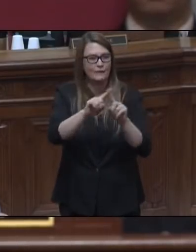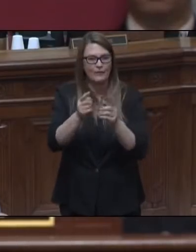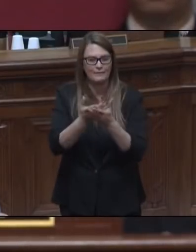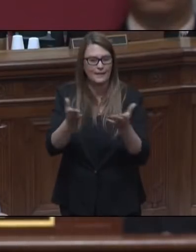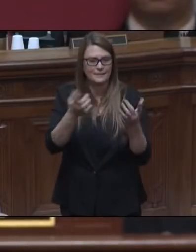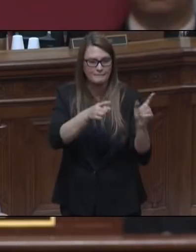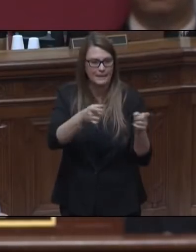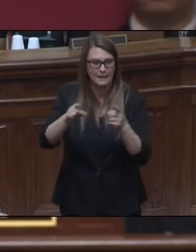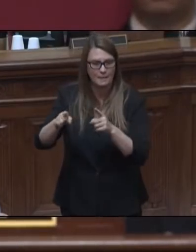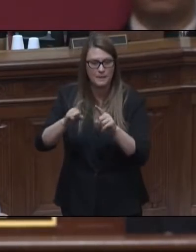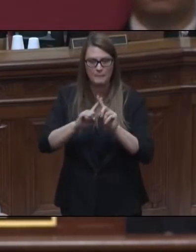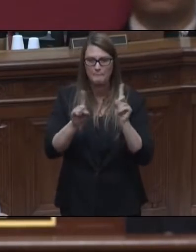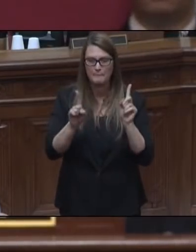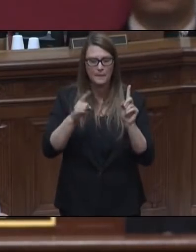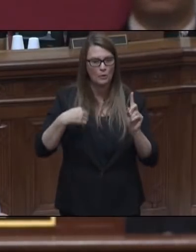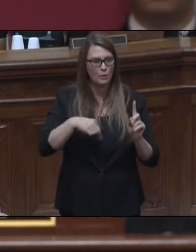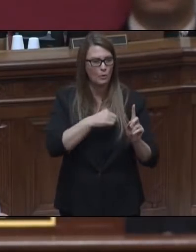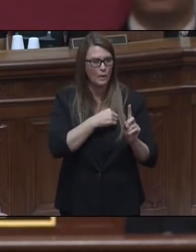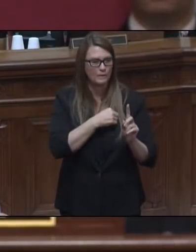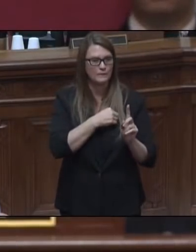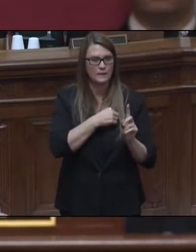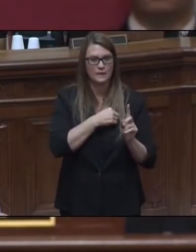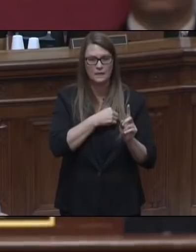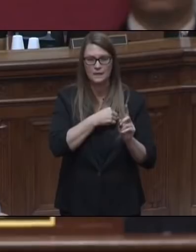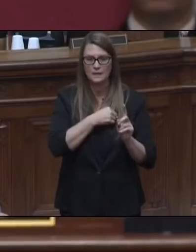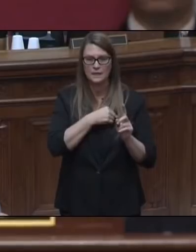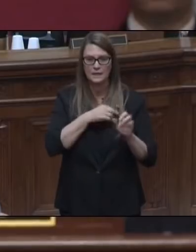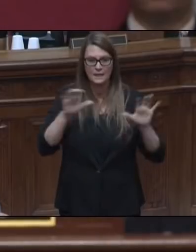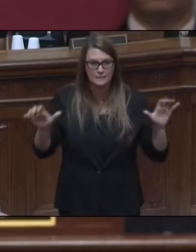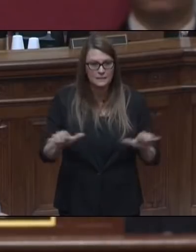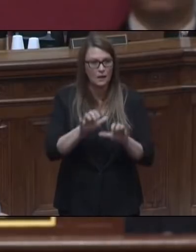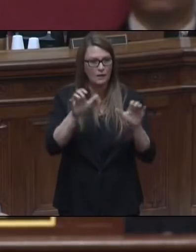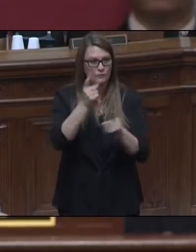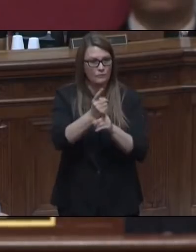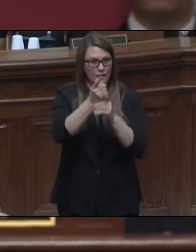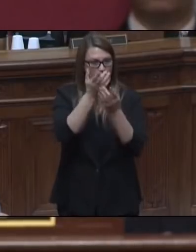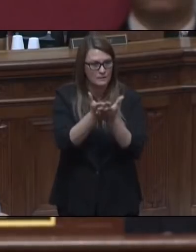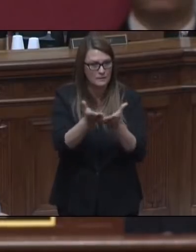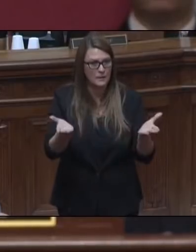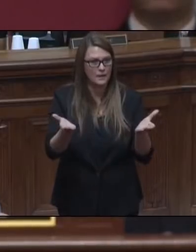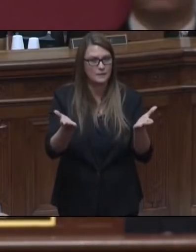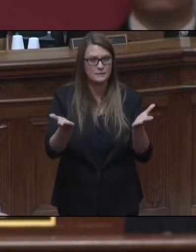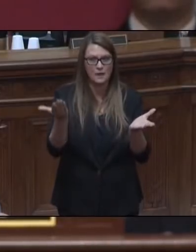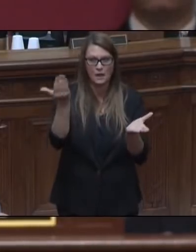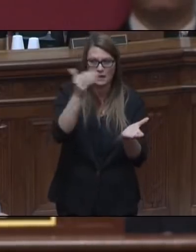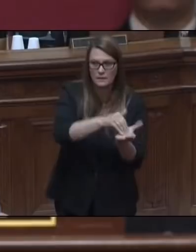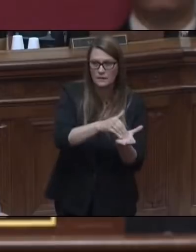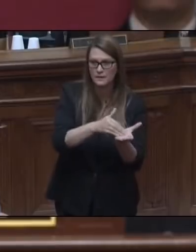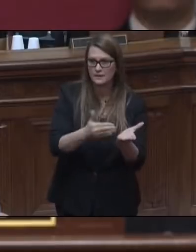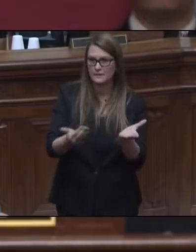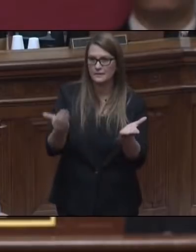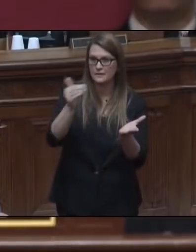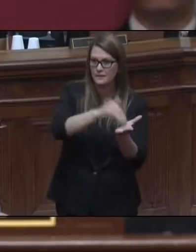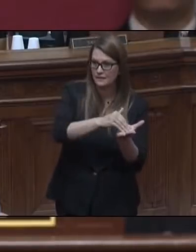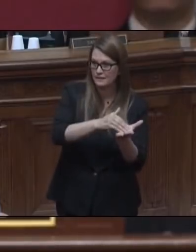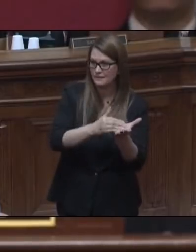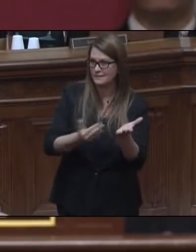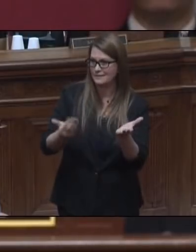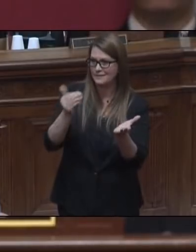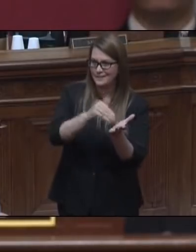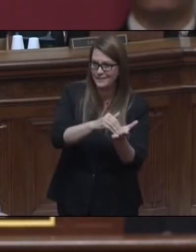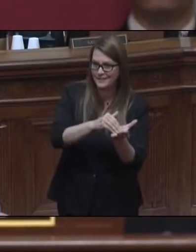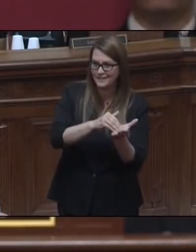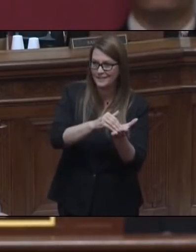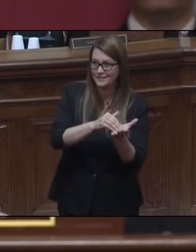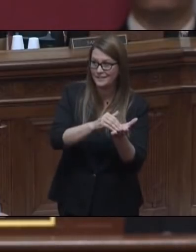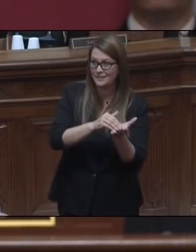but some way, somehow, we've pushed the right buttons over and over and over. Could